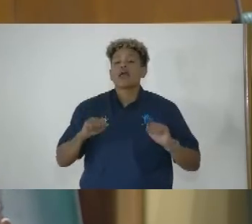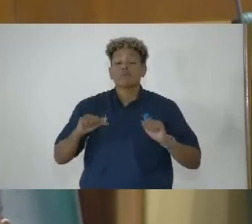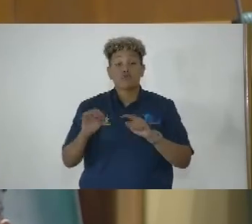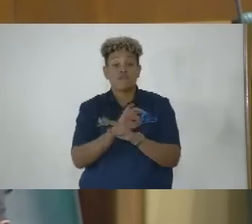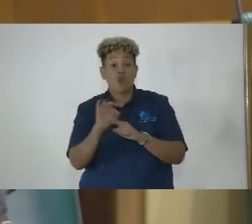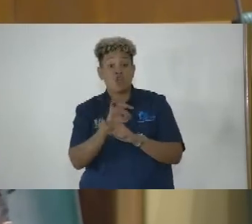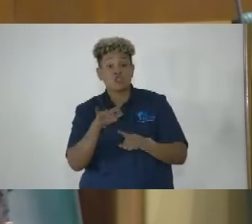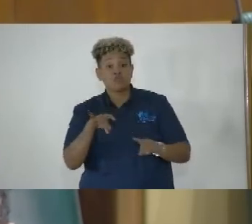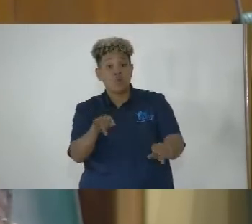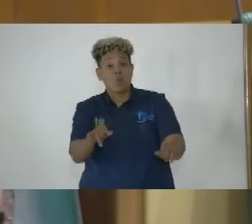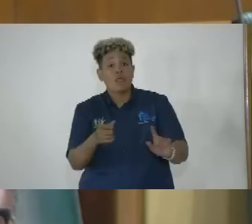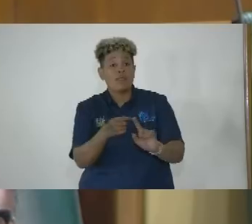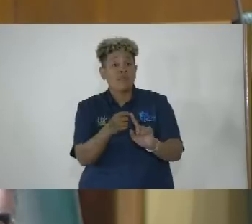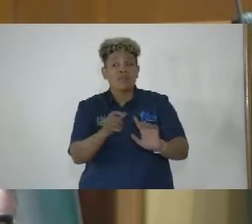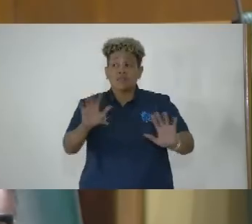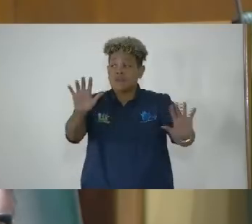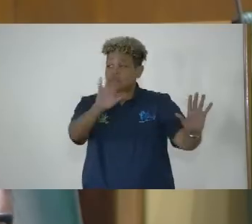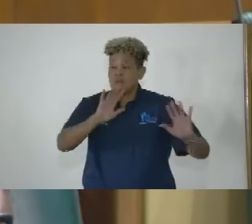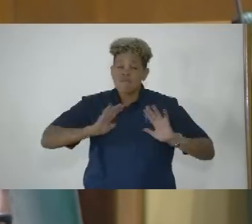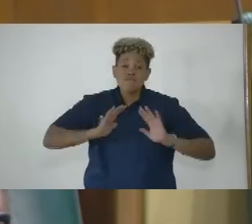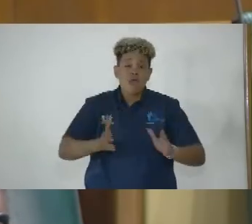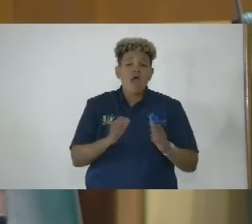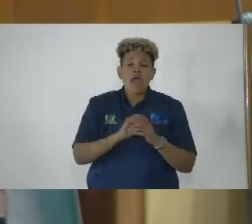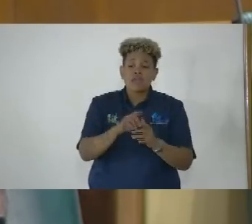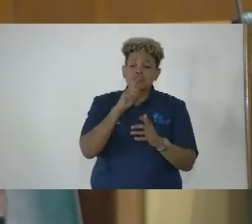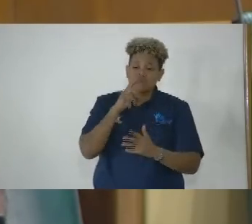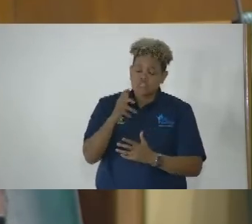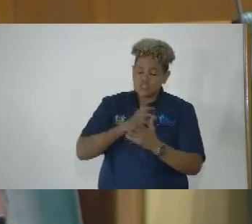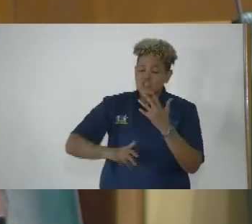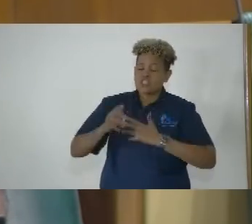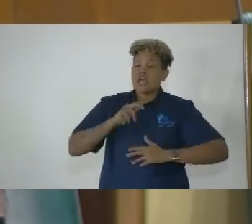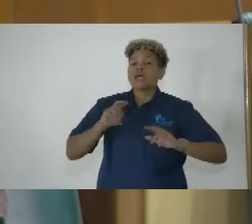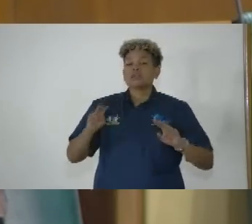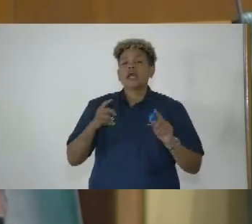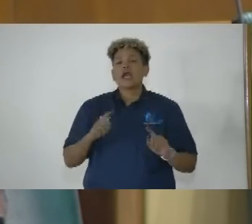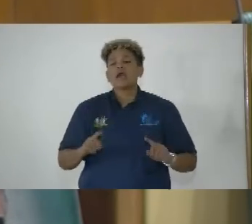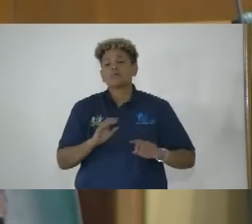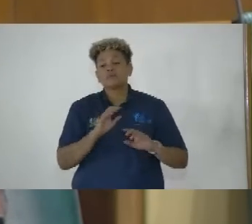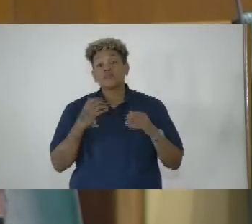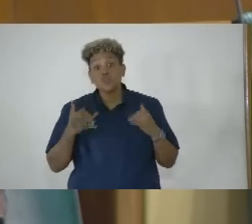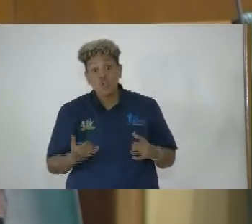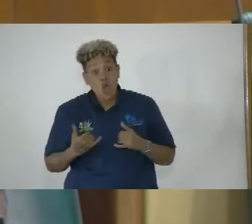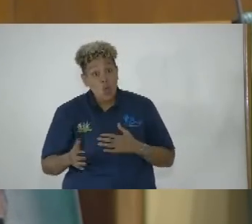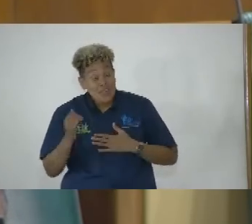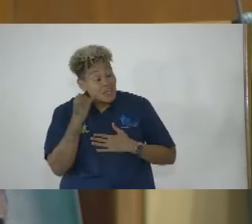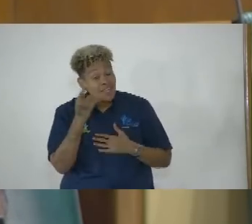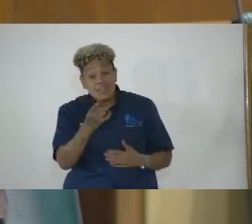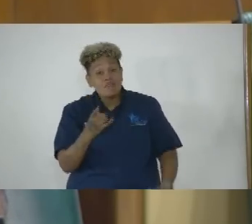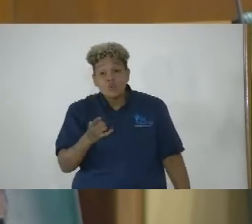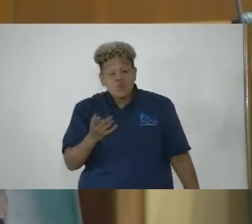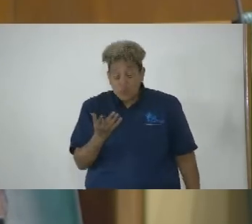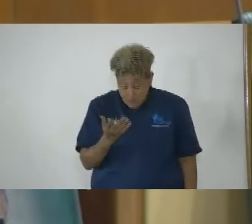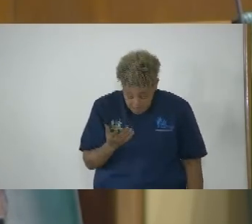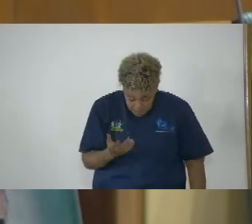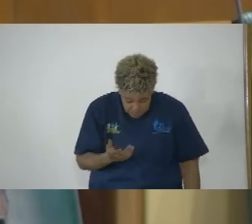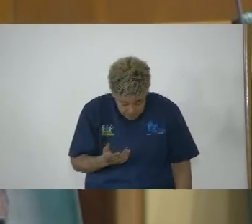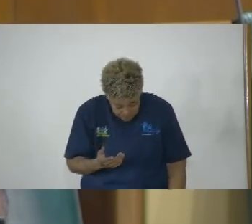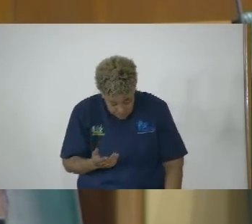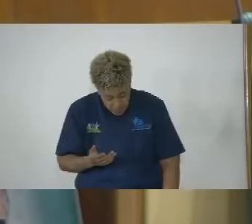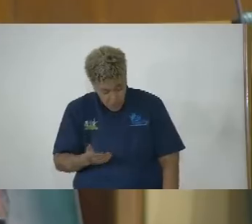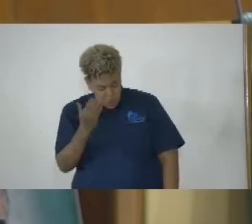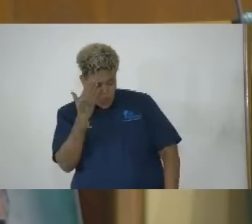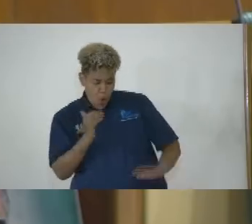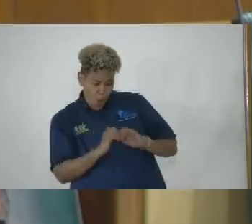function effectively in society. Now, if you know